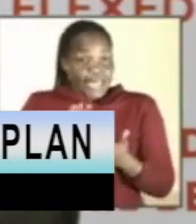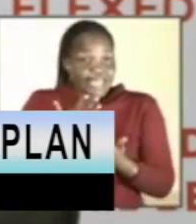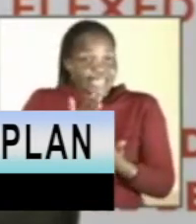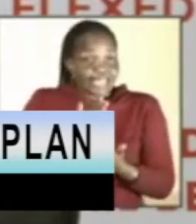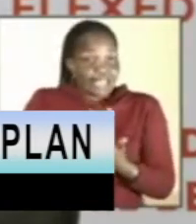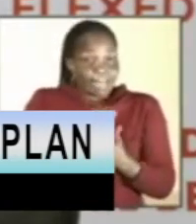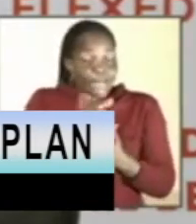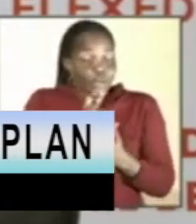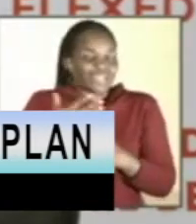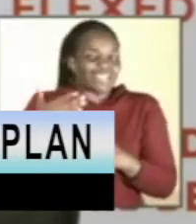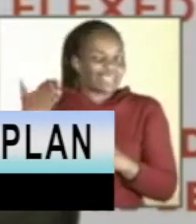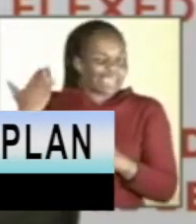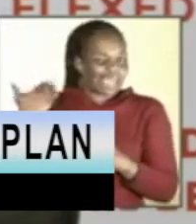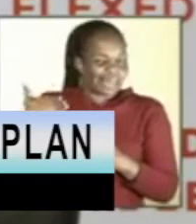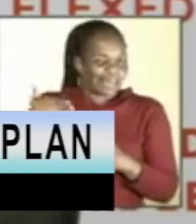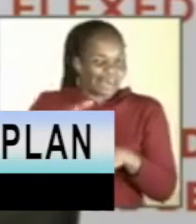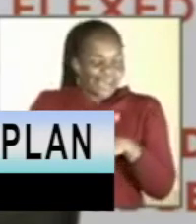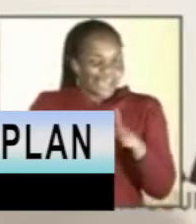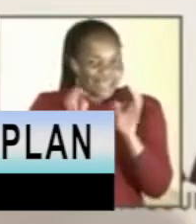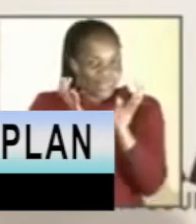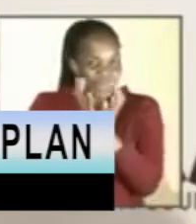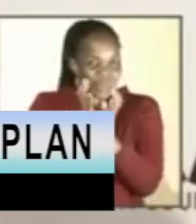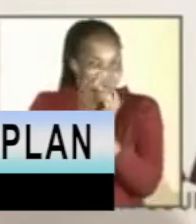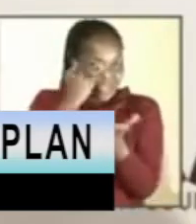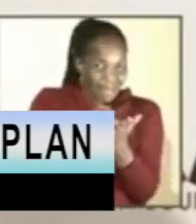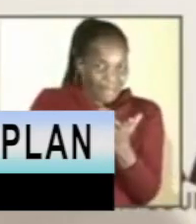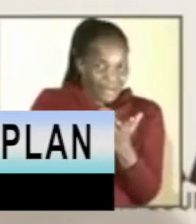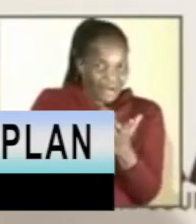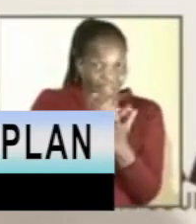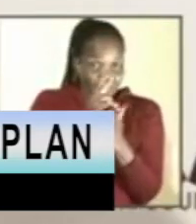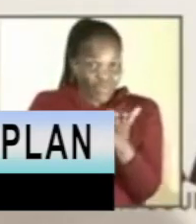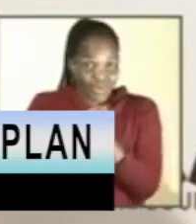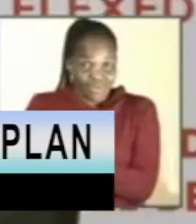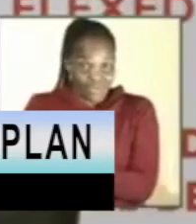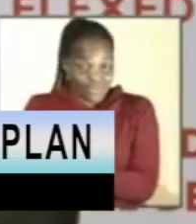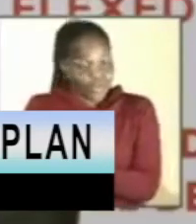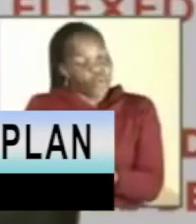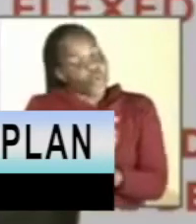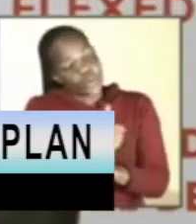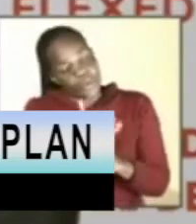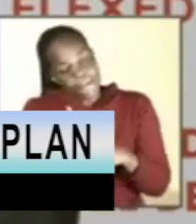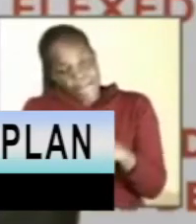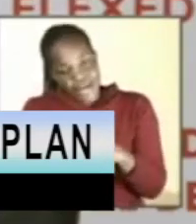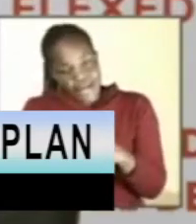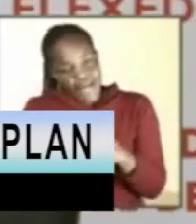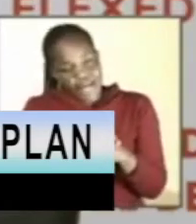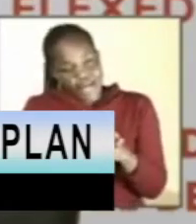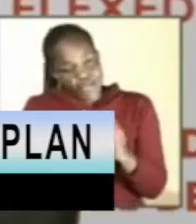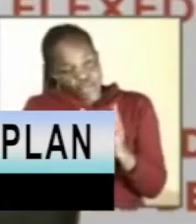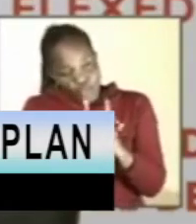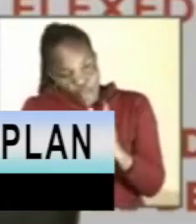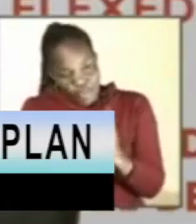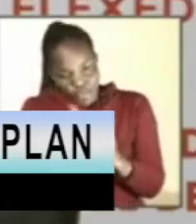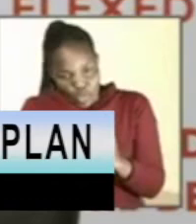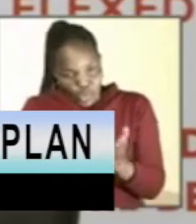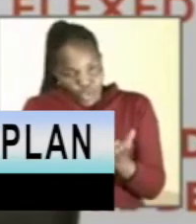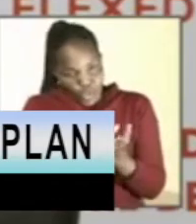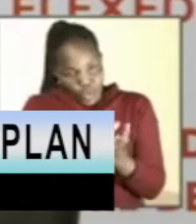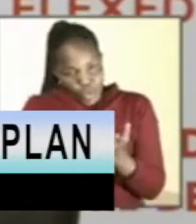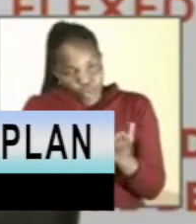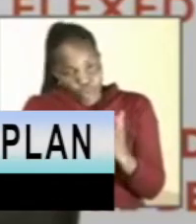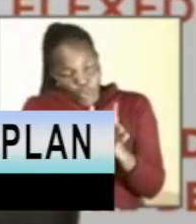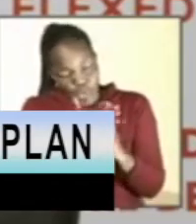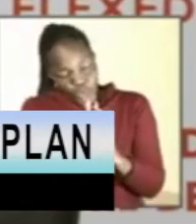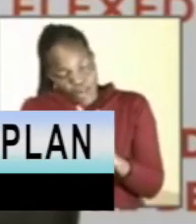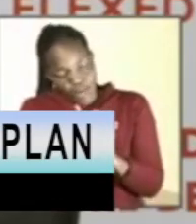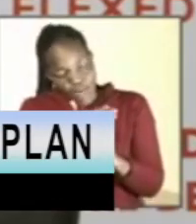reconnected the water that were disconnected because of debt. All those that owed the municipality their water got